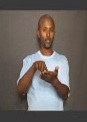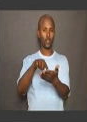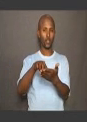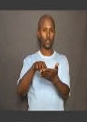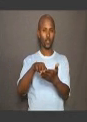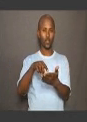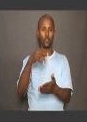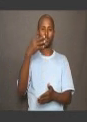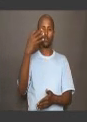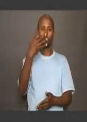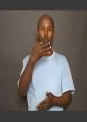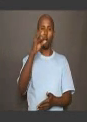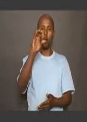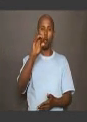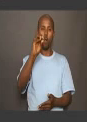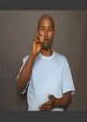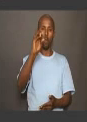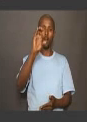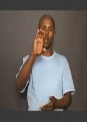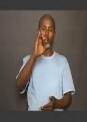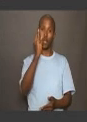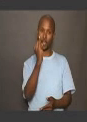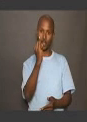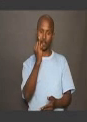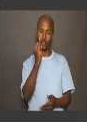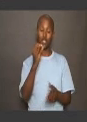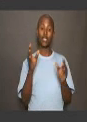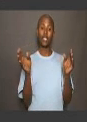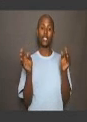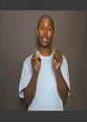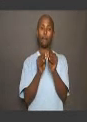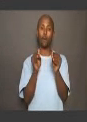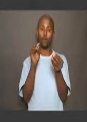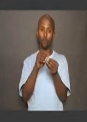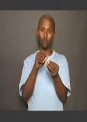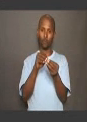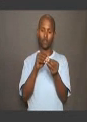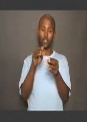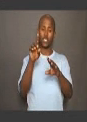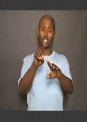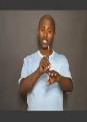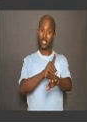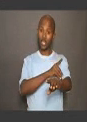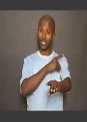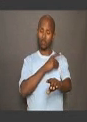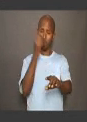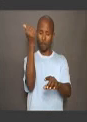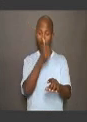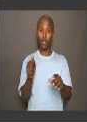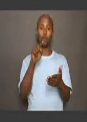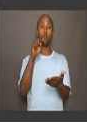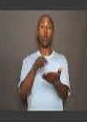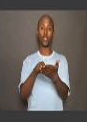called foci. The sum of the distances from any point on